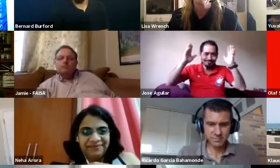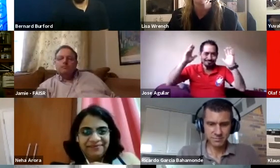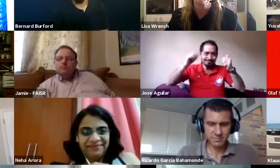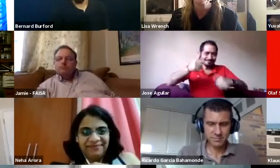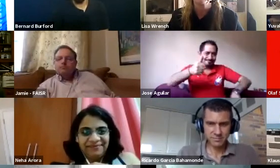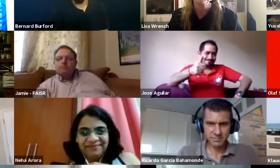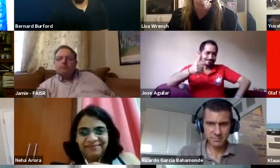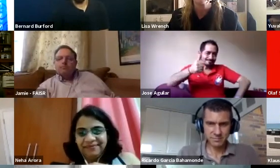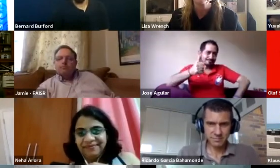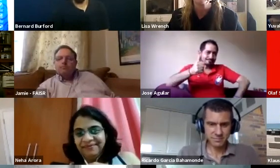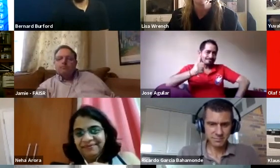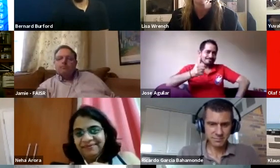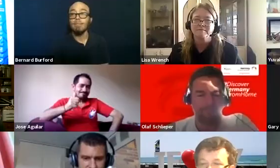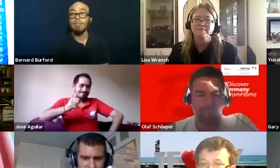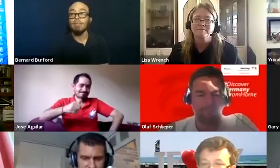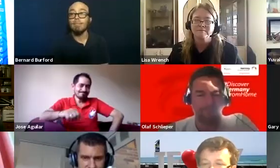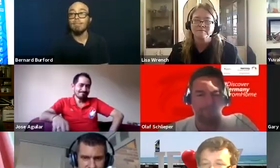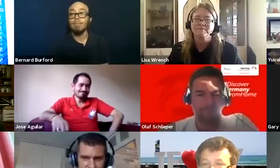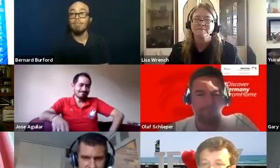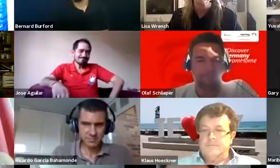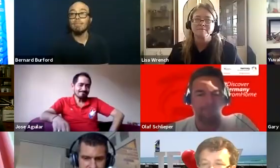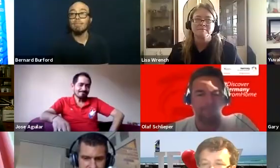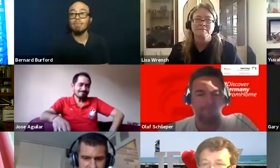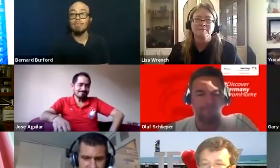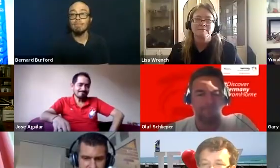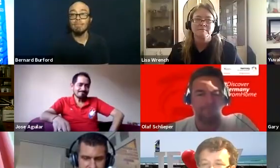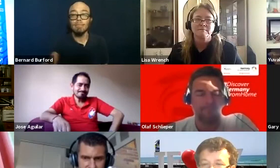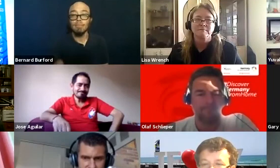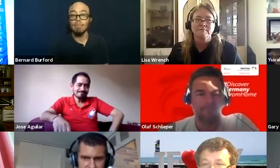thing you're mentioning that.